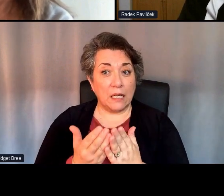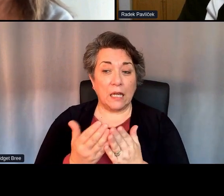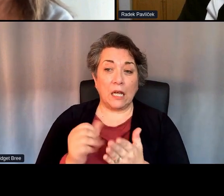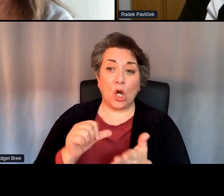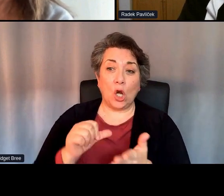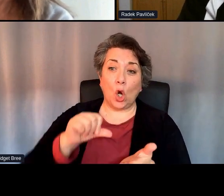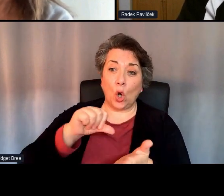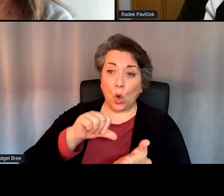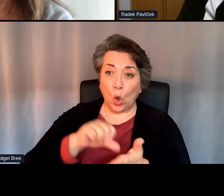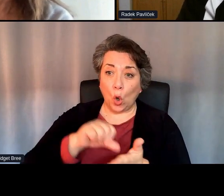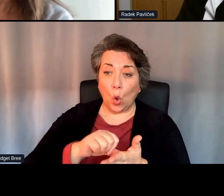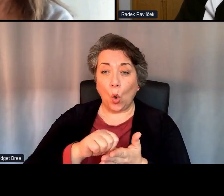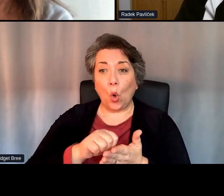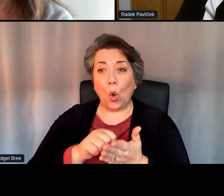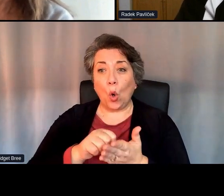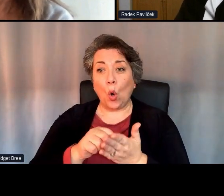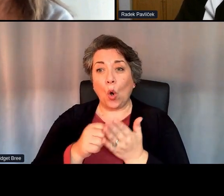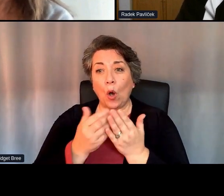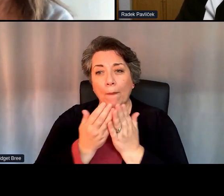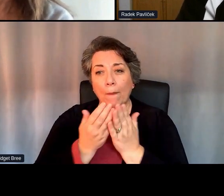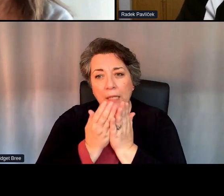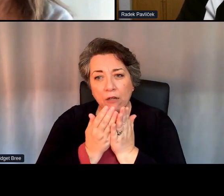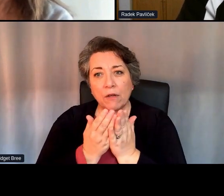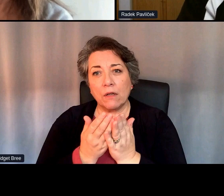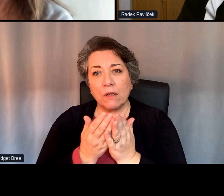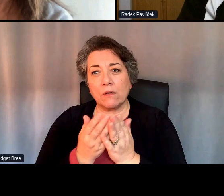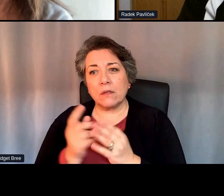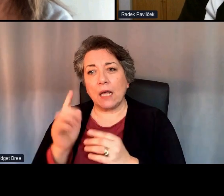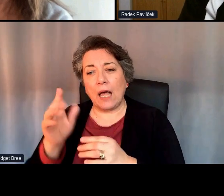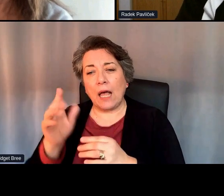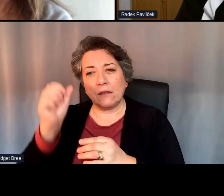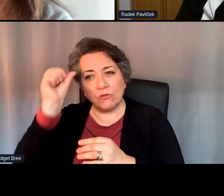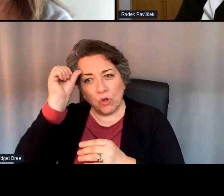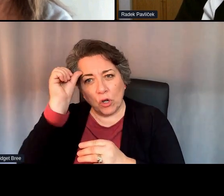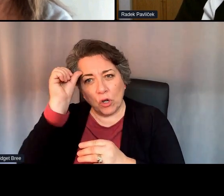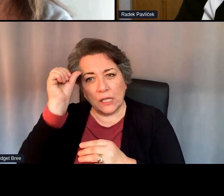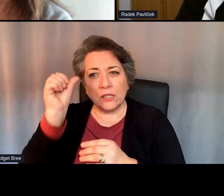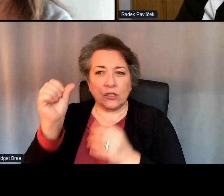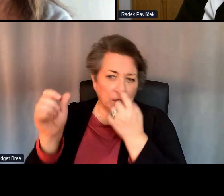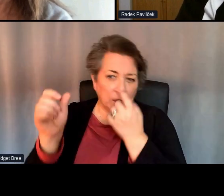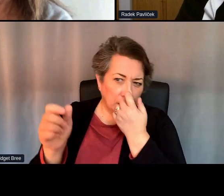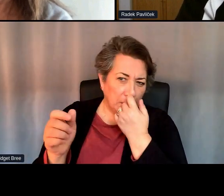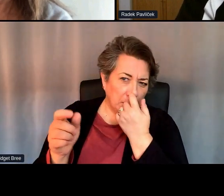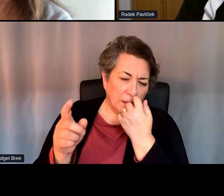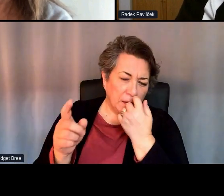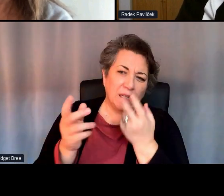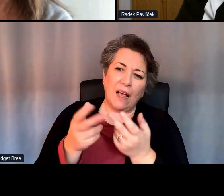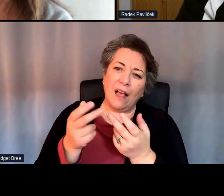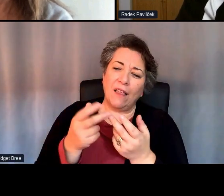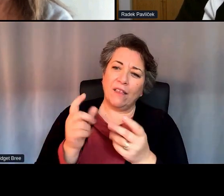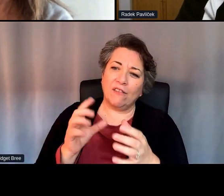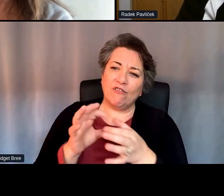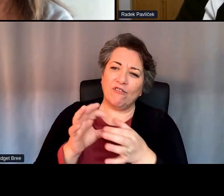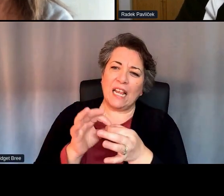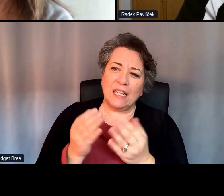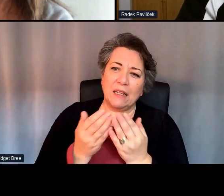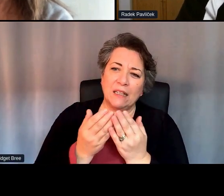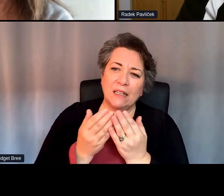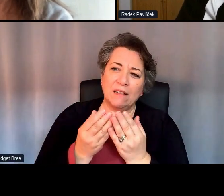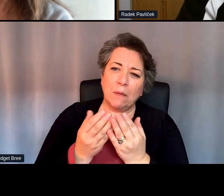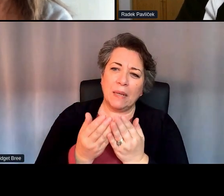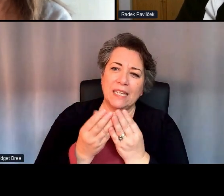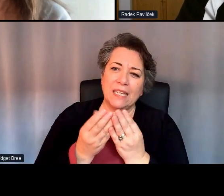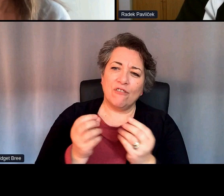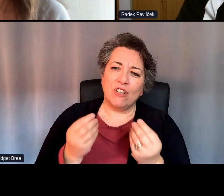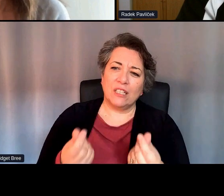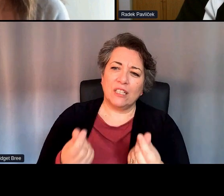and book of knowledge and WCAG and all other related materials. So I